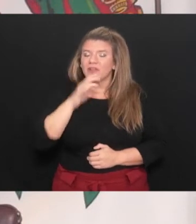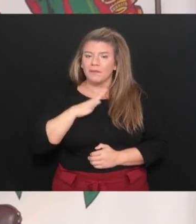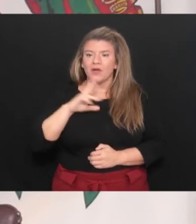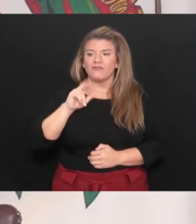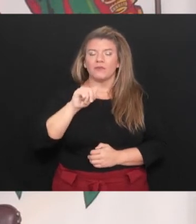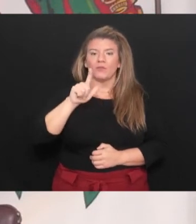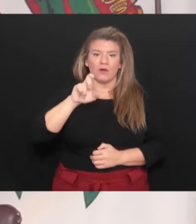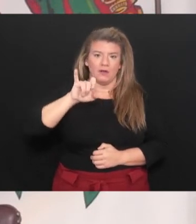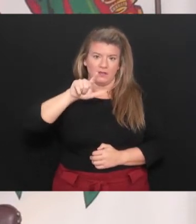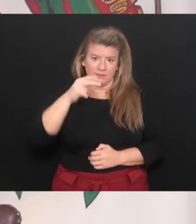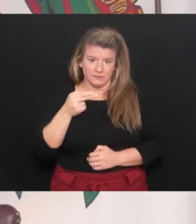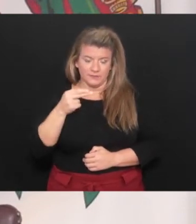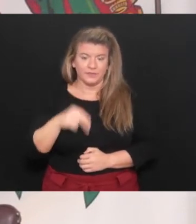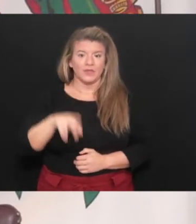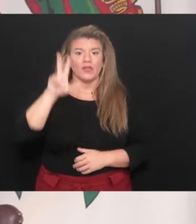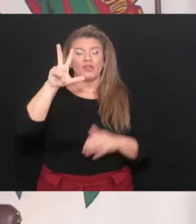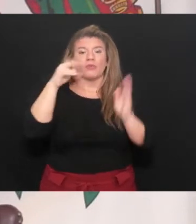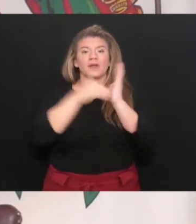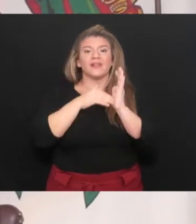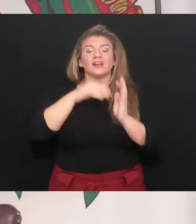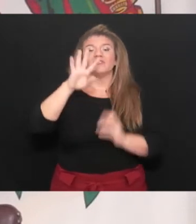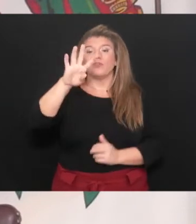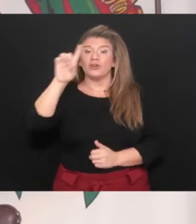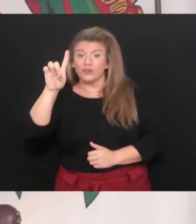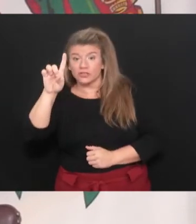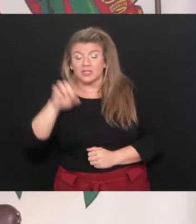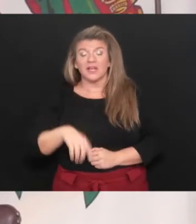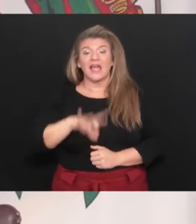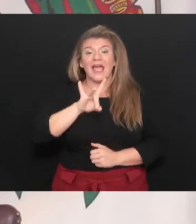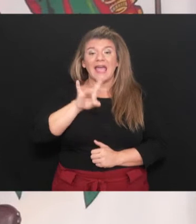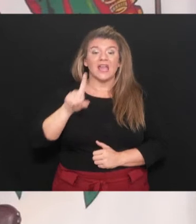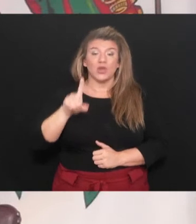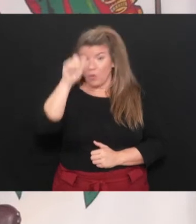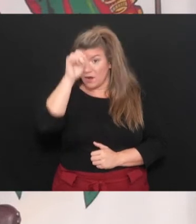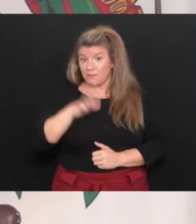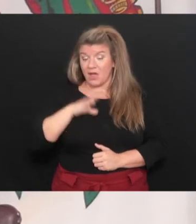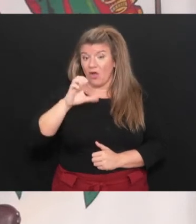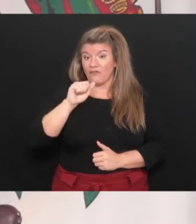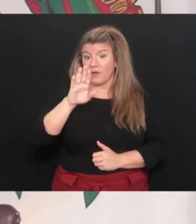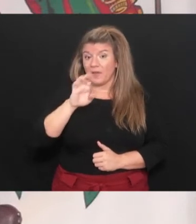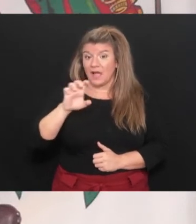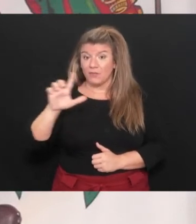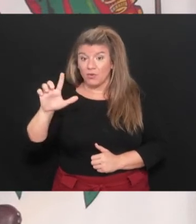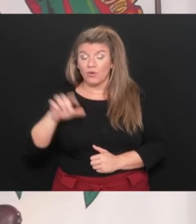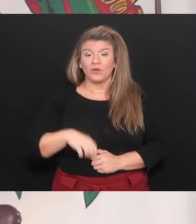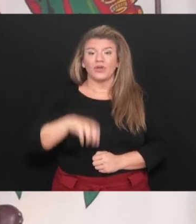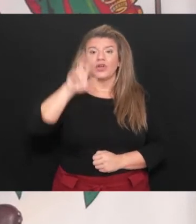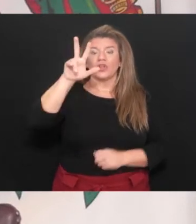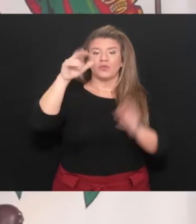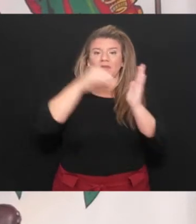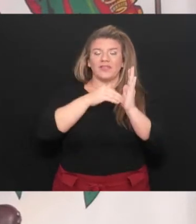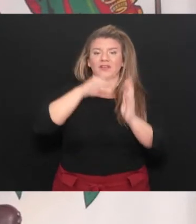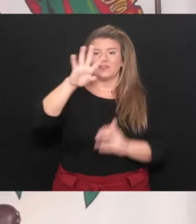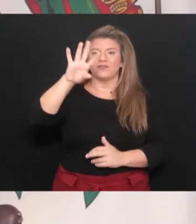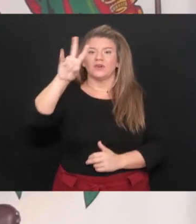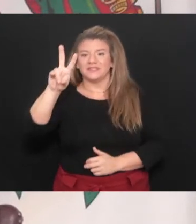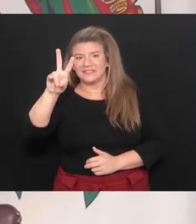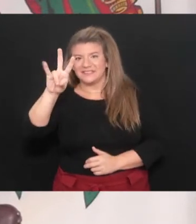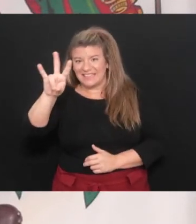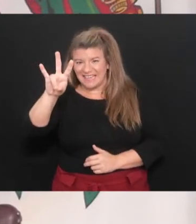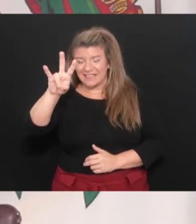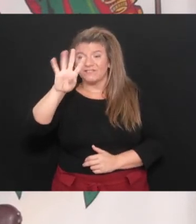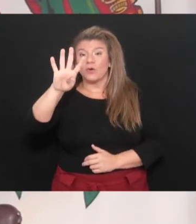Raleigh County. The 3,041st death, an 81-year-old male from Cabell County. The 3,042nd death,